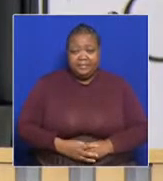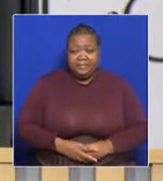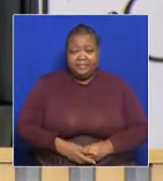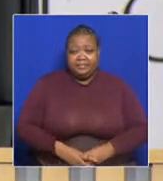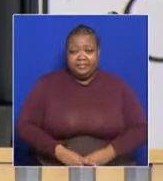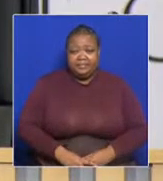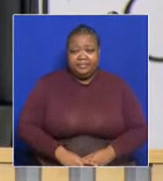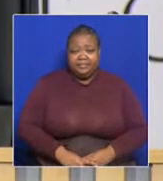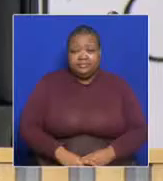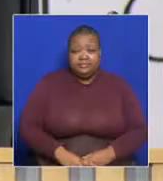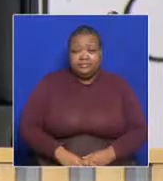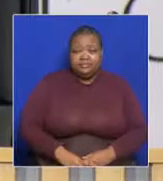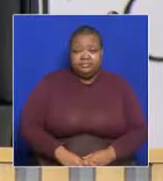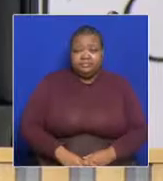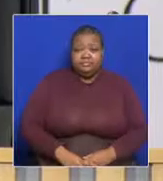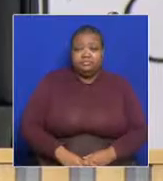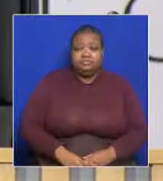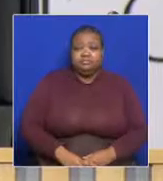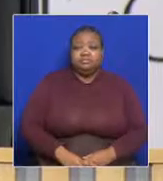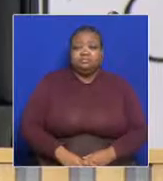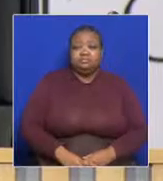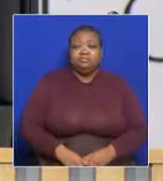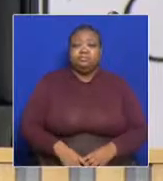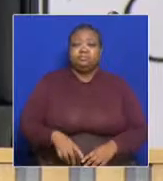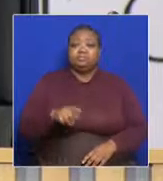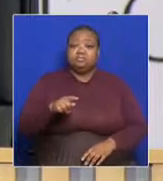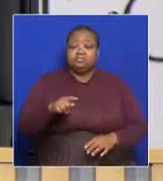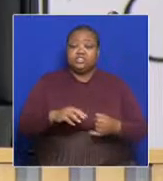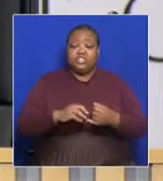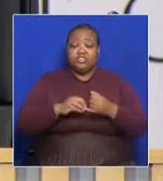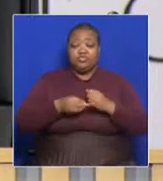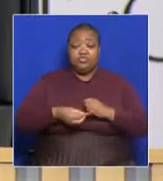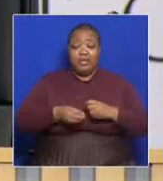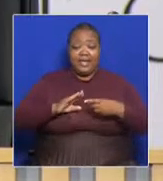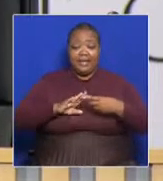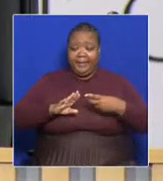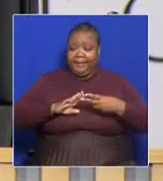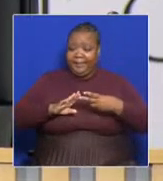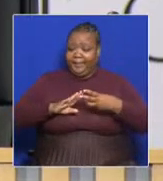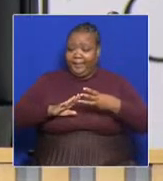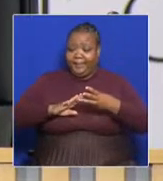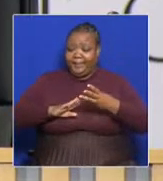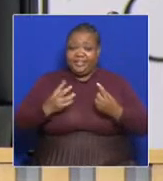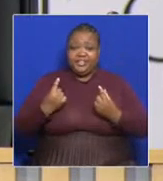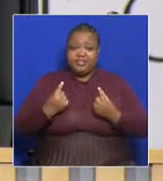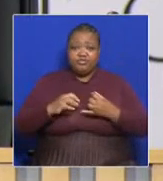So it was incorrect to say you had exhausted all avenues.